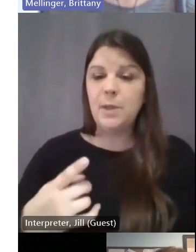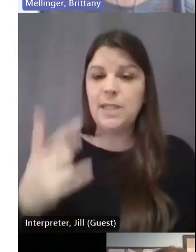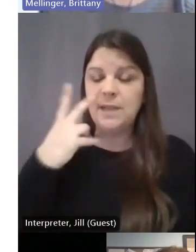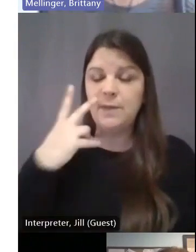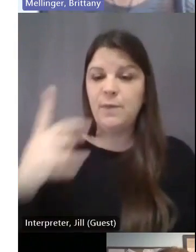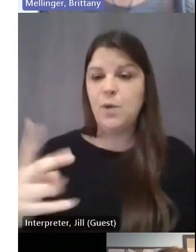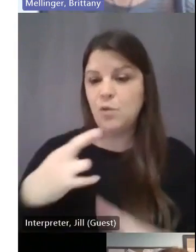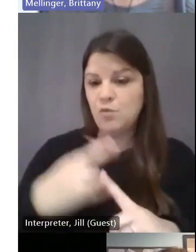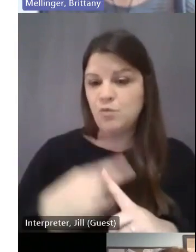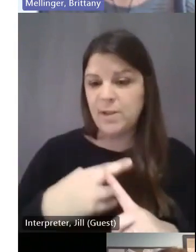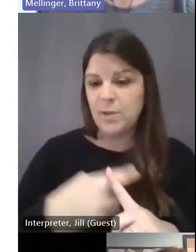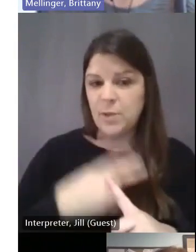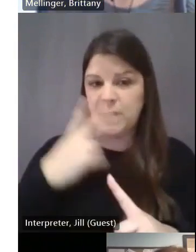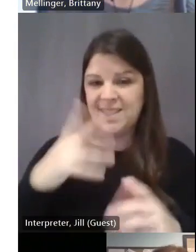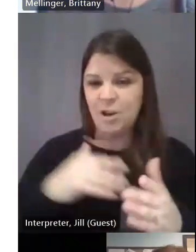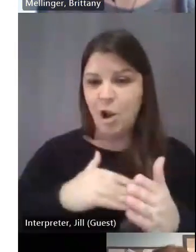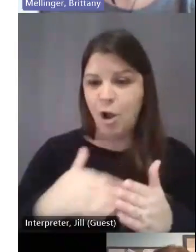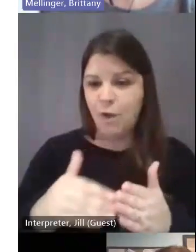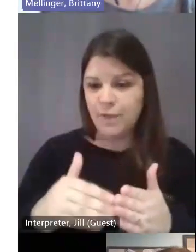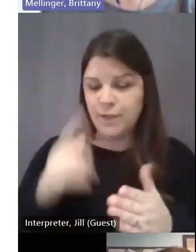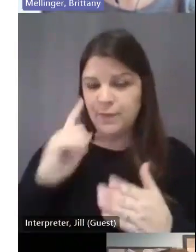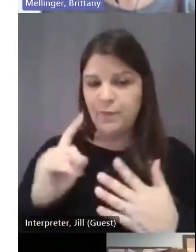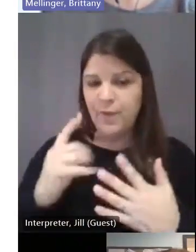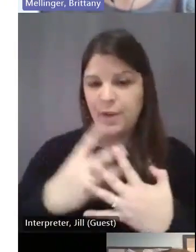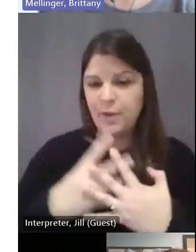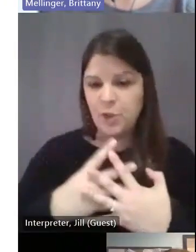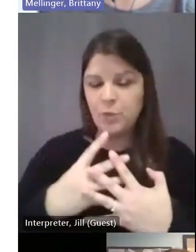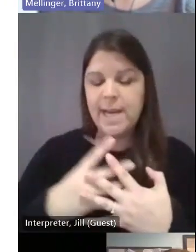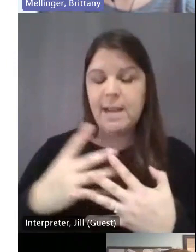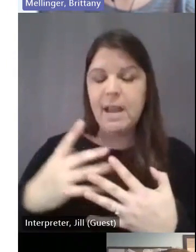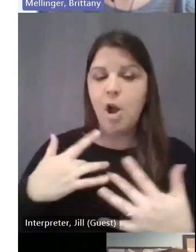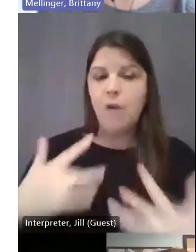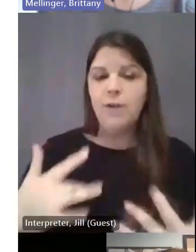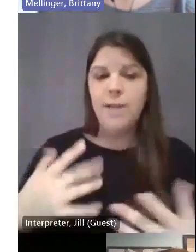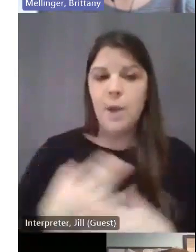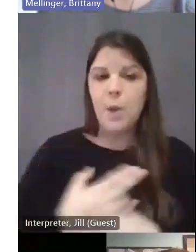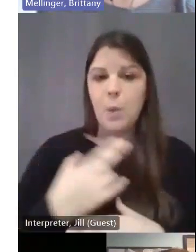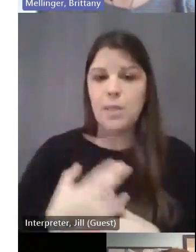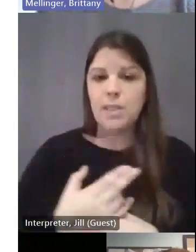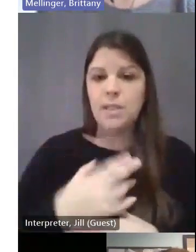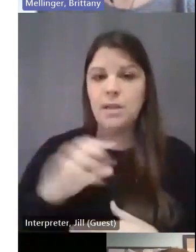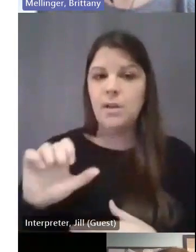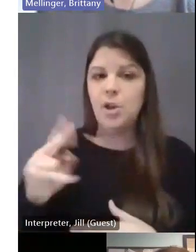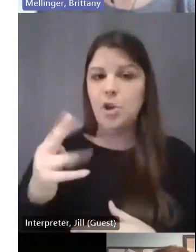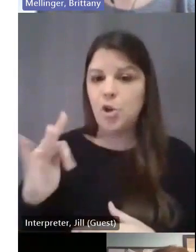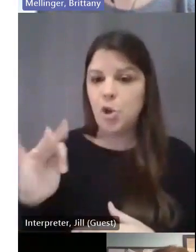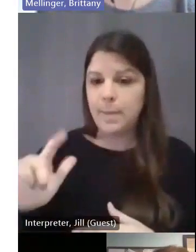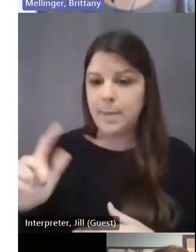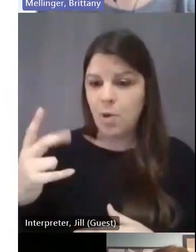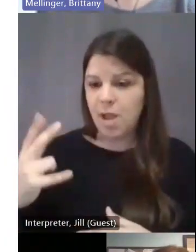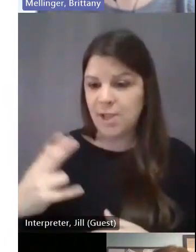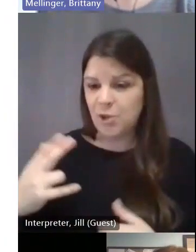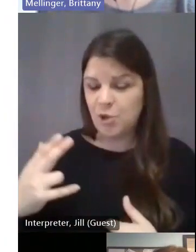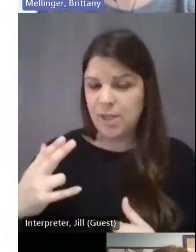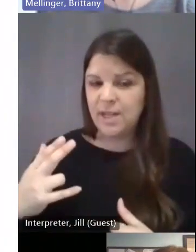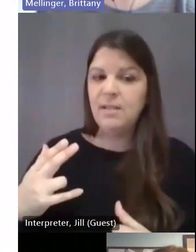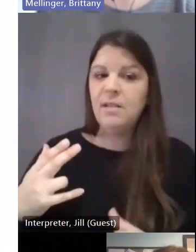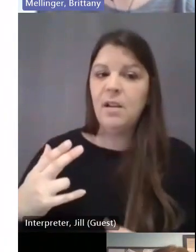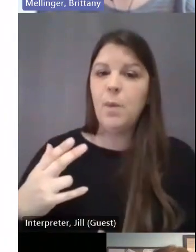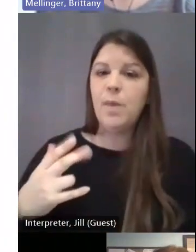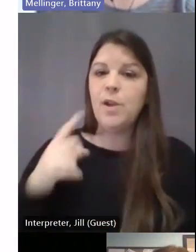rental screenings. A lot of housing providers do use criminal histories as they're looking